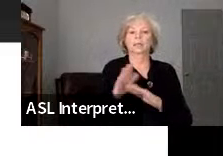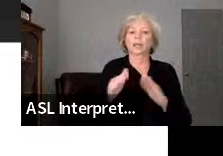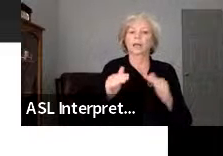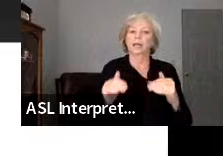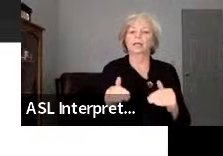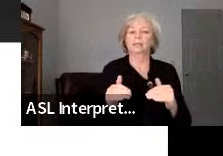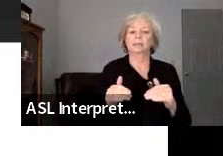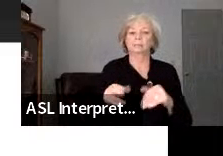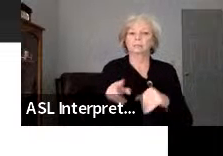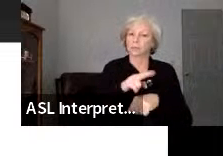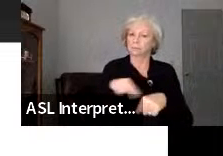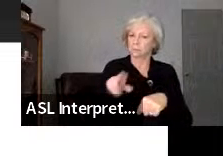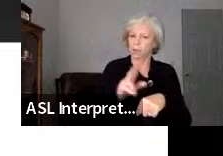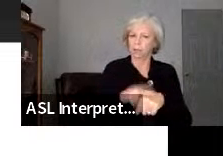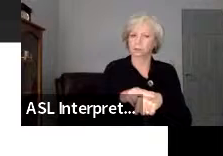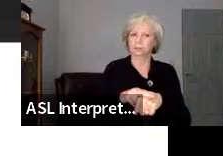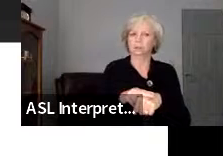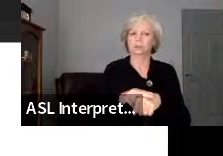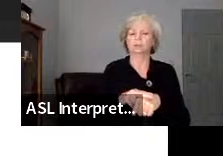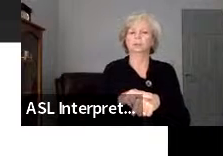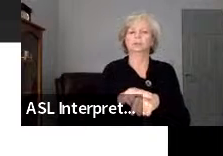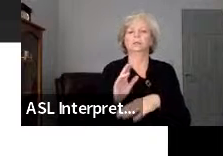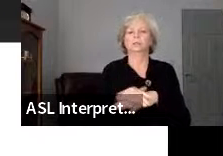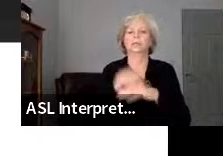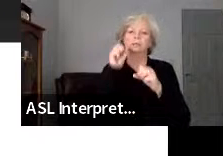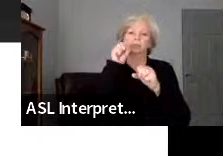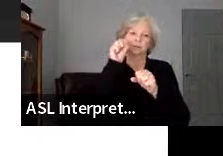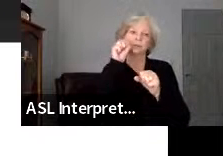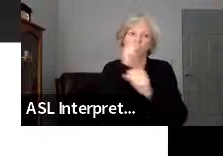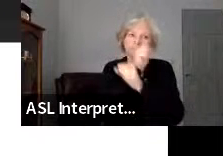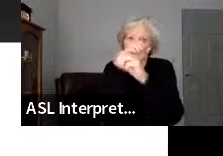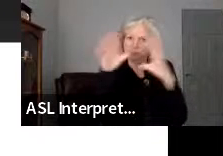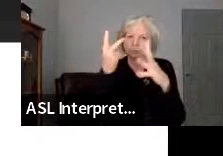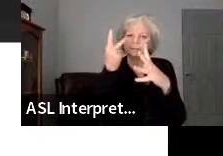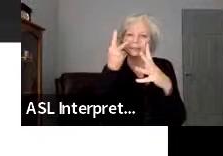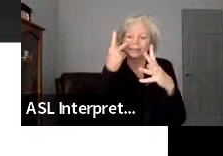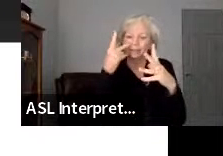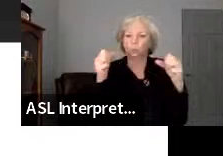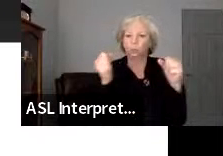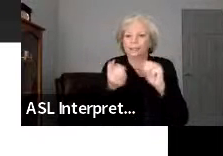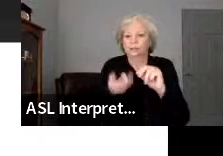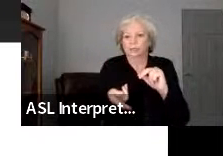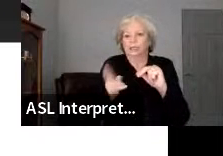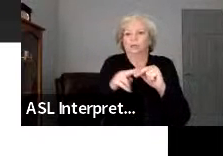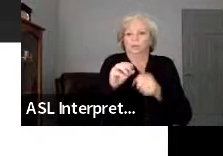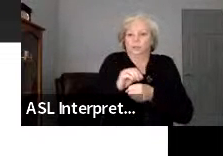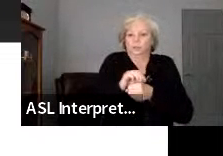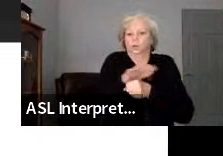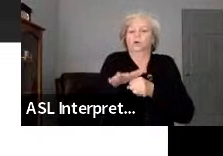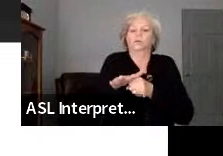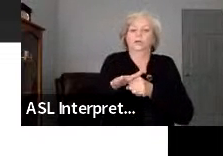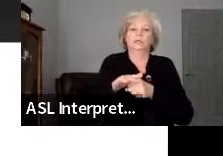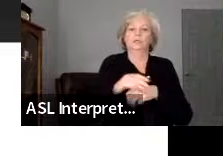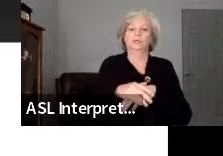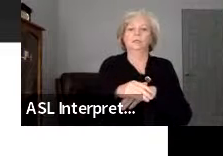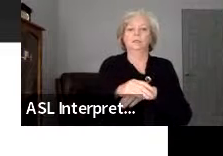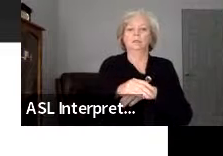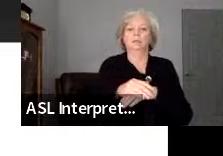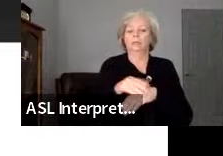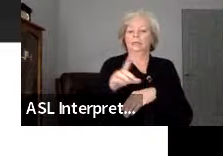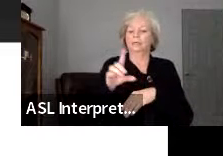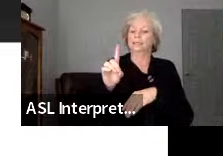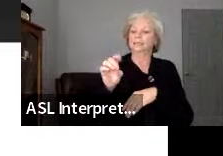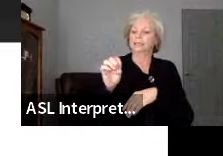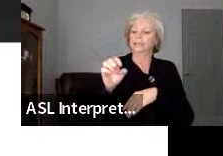of course, the national picture is people are seeing winter increases. This is really all still Delta variant,